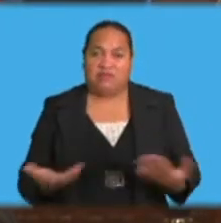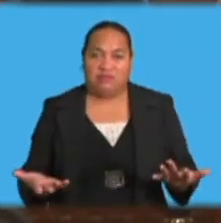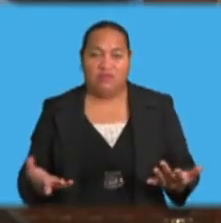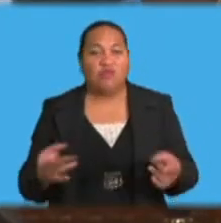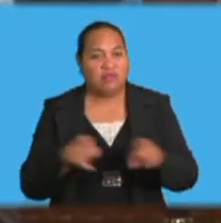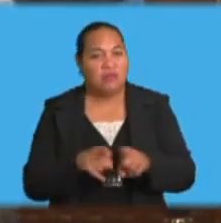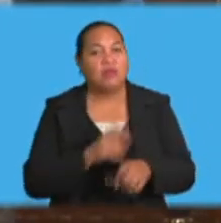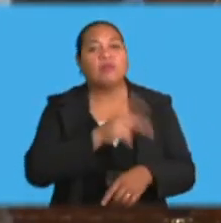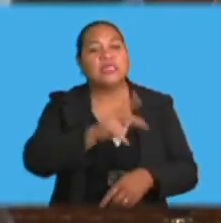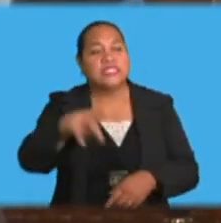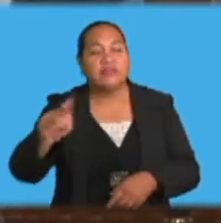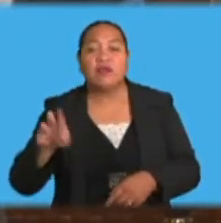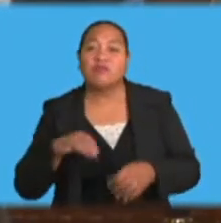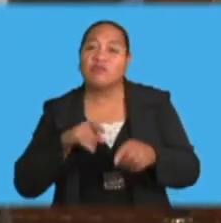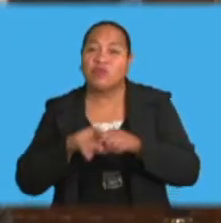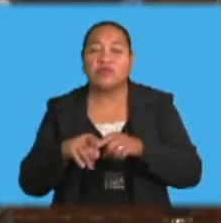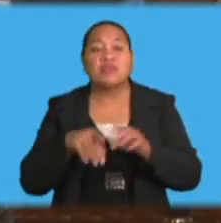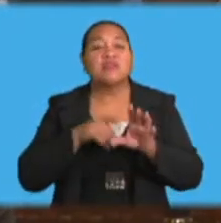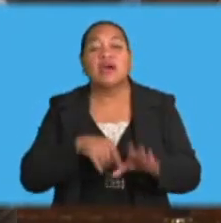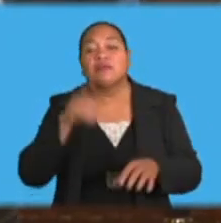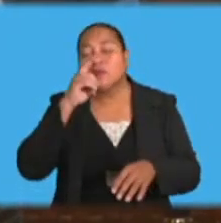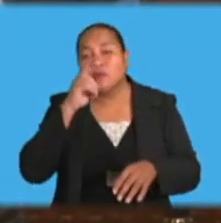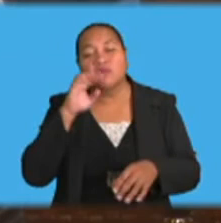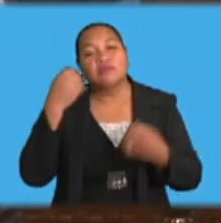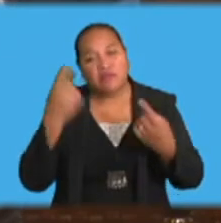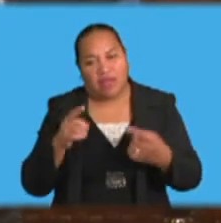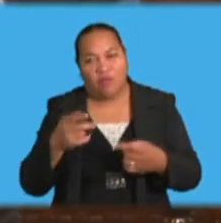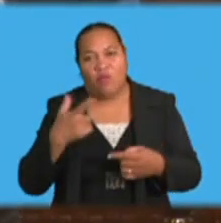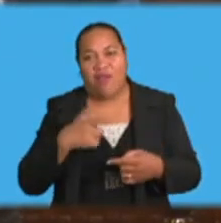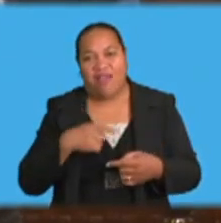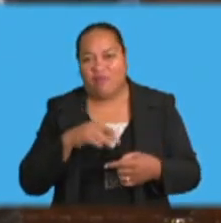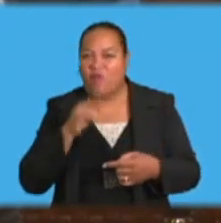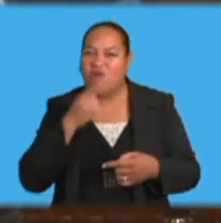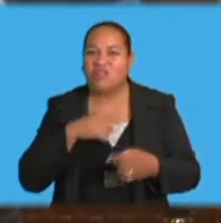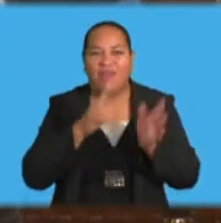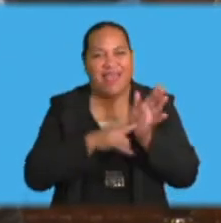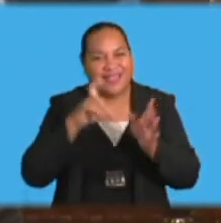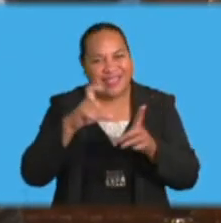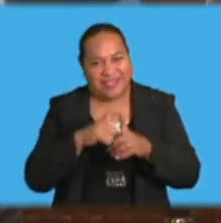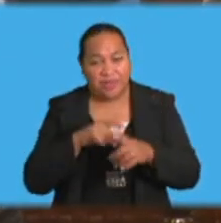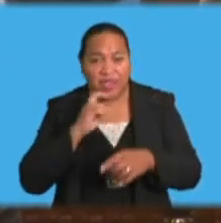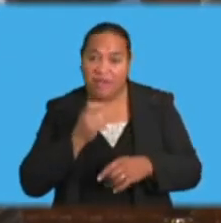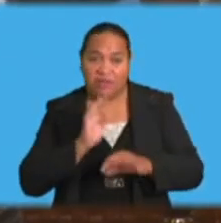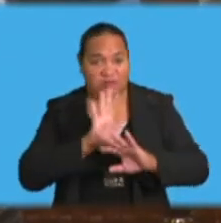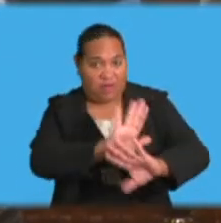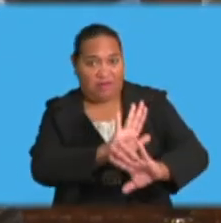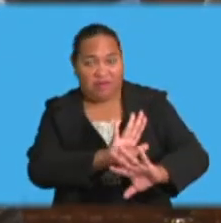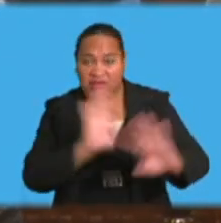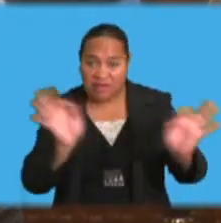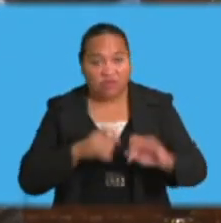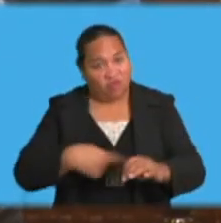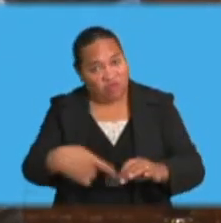of our youth now will die from non-communicable disease. If we don't put a stop to it, that percentage will rise higher and higher.